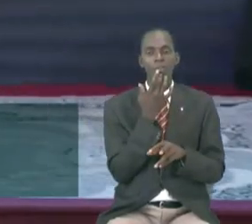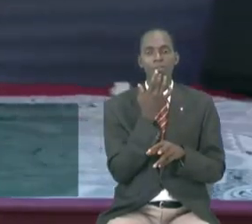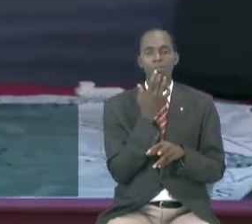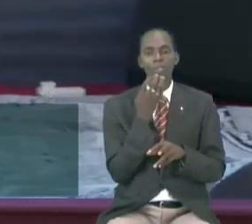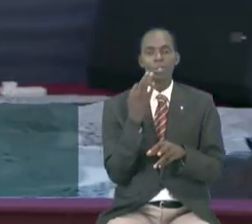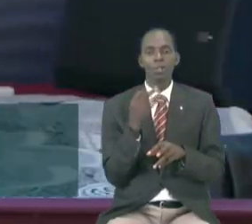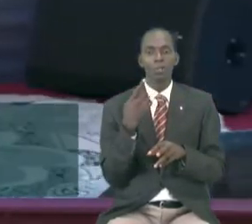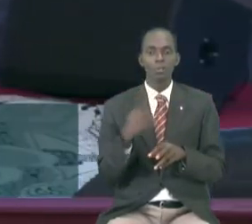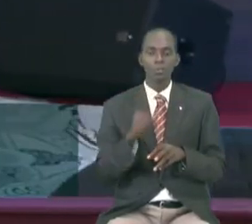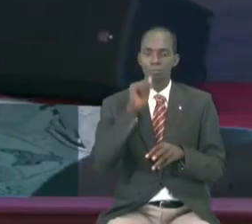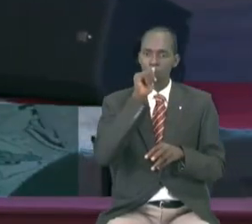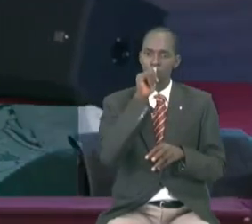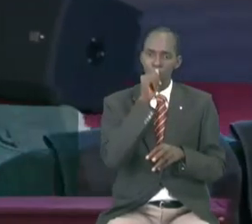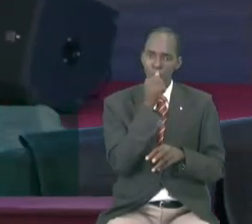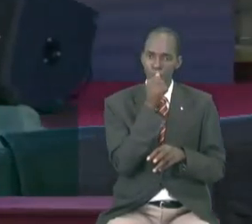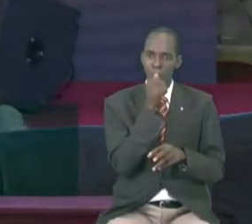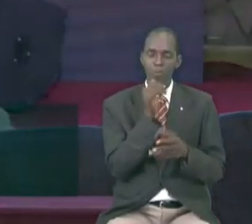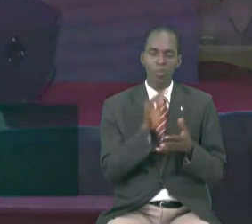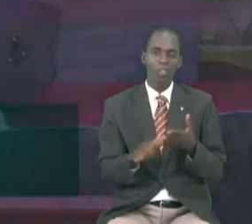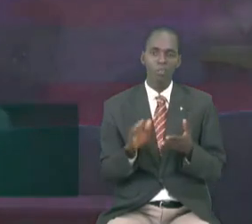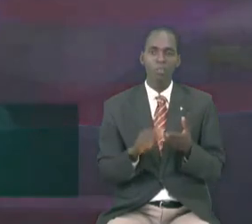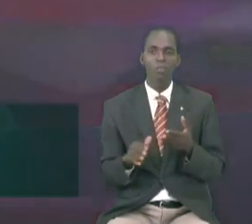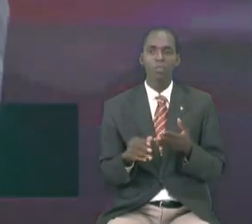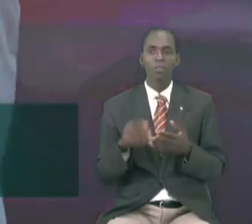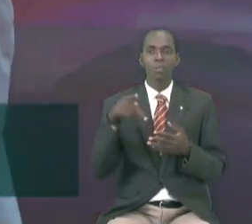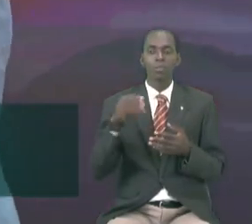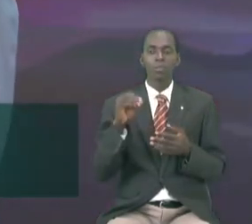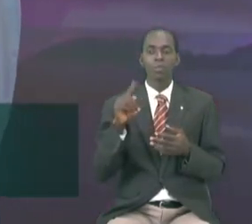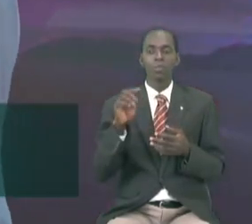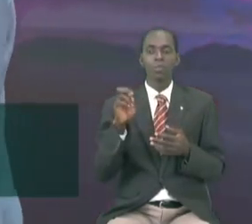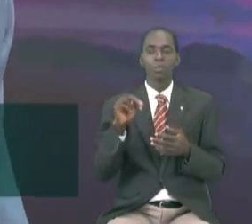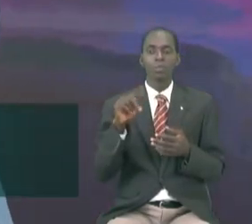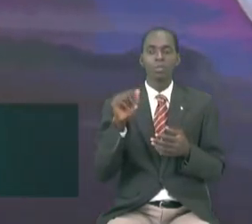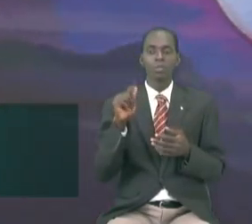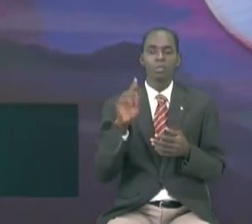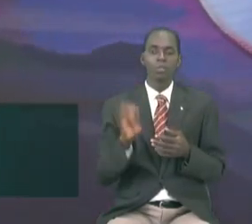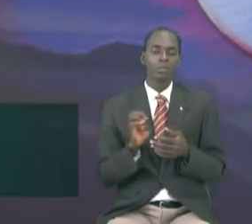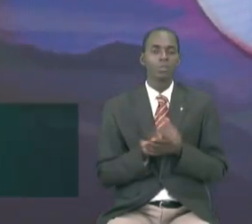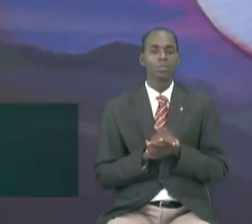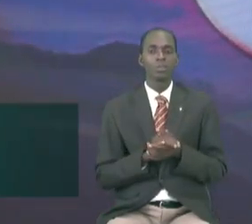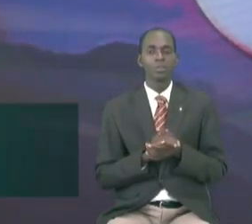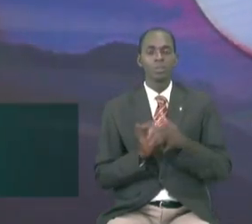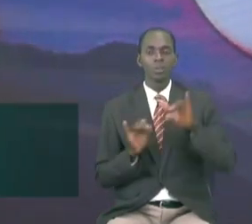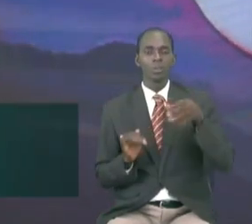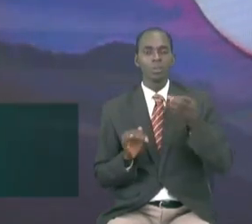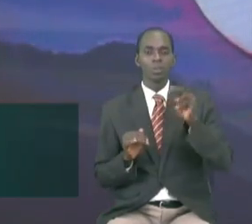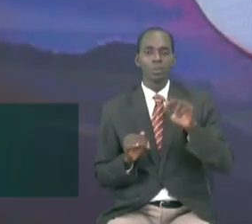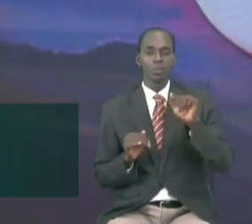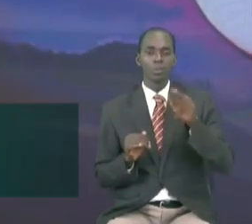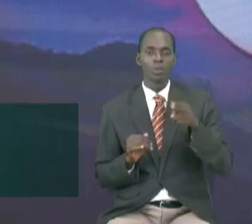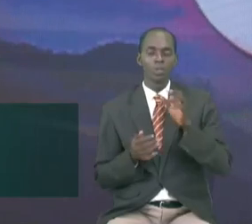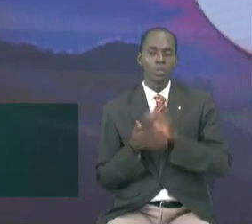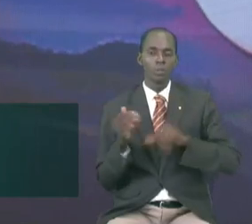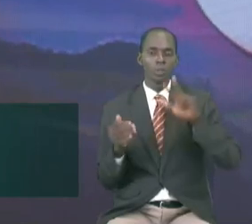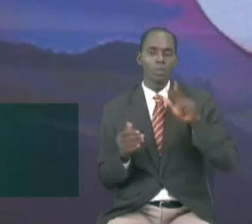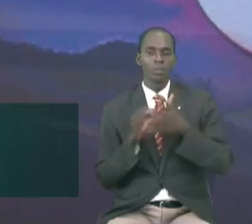chapter 3, and we're reading from verse 10. Jonah chapter 3, we're looking at verse 10, and God saw their